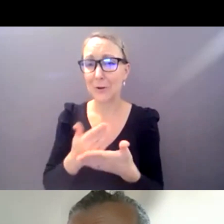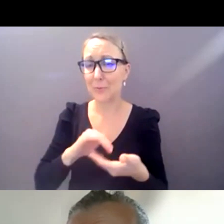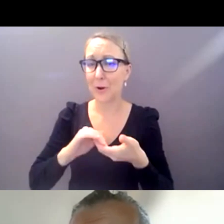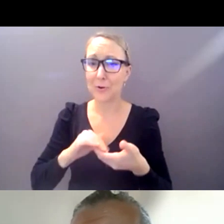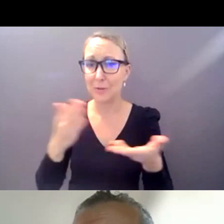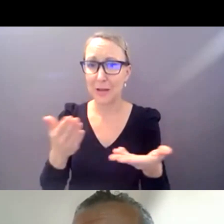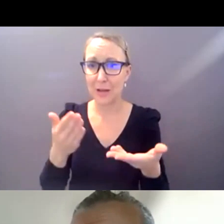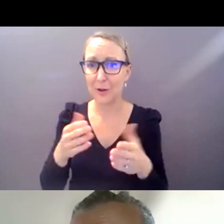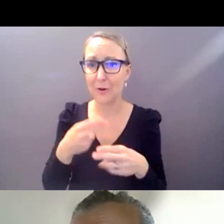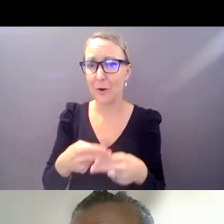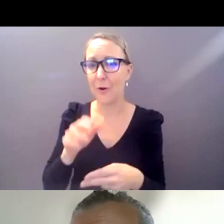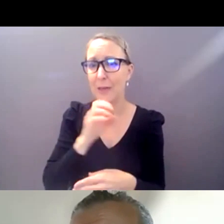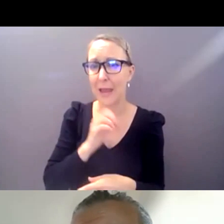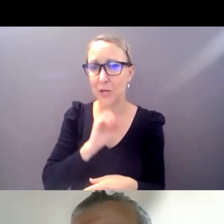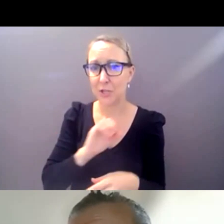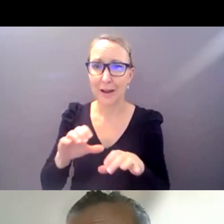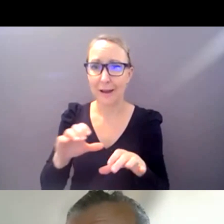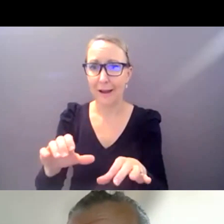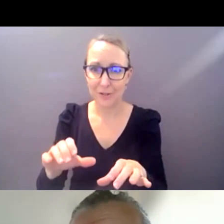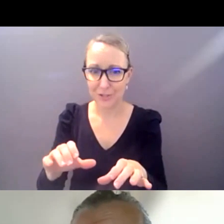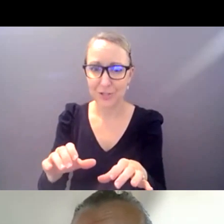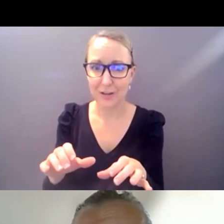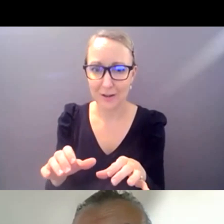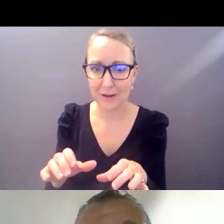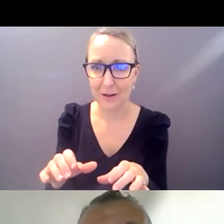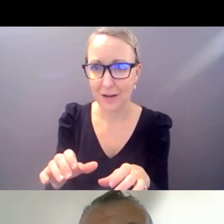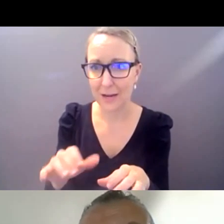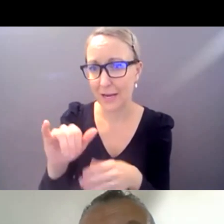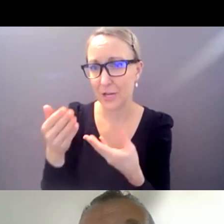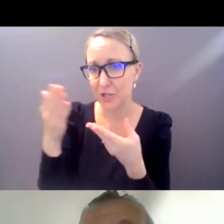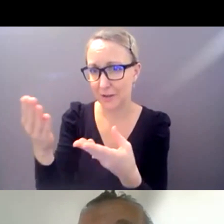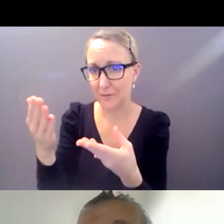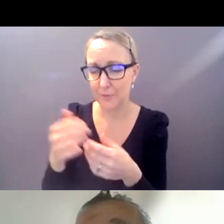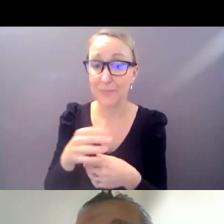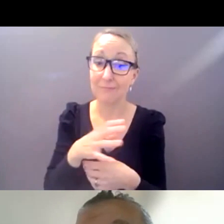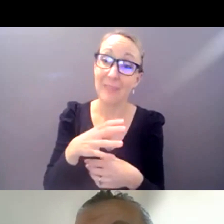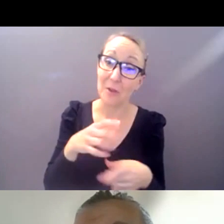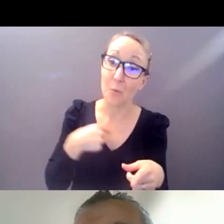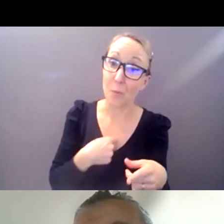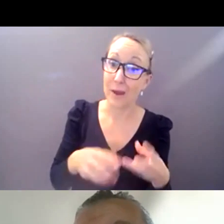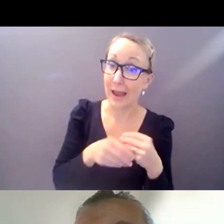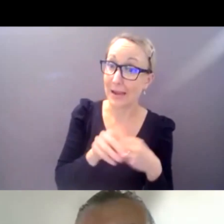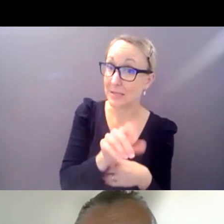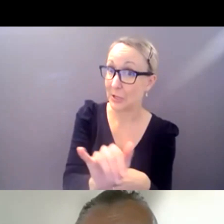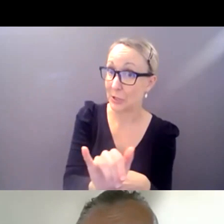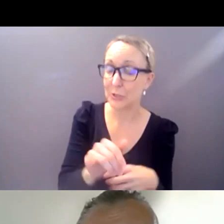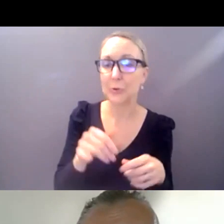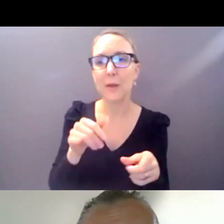Action Initiative, or as we say, the Asian Disability Action Initiative, which really looks at cross-training and